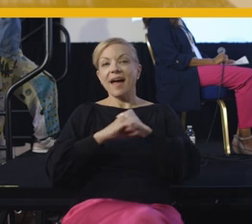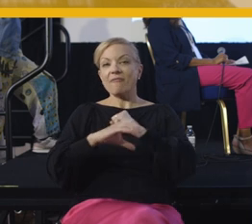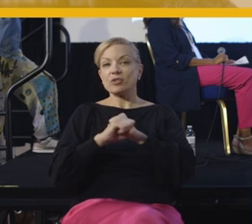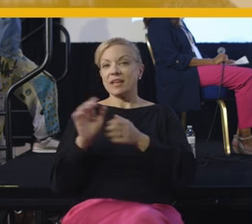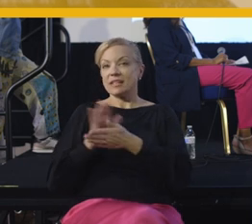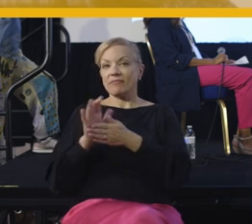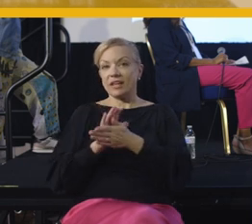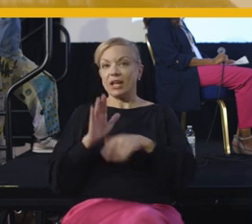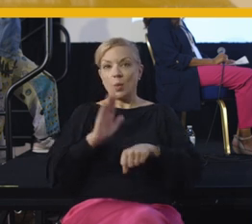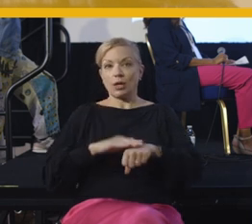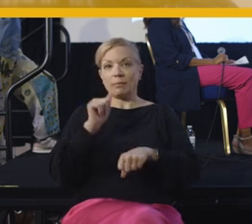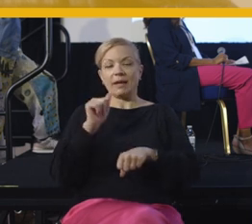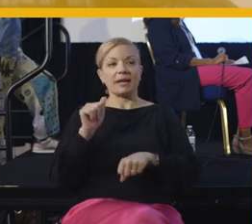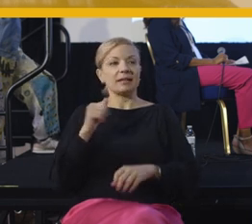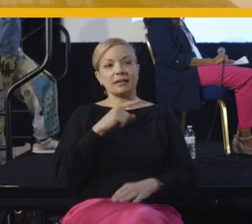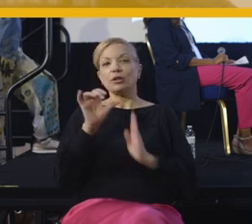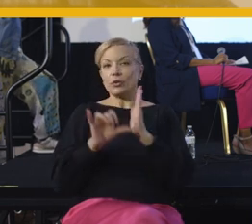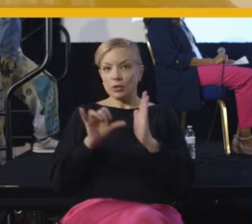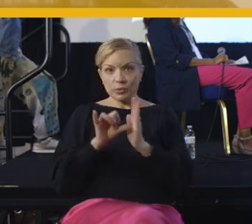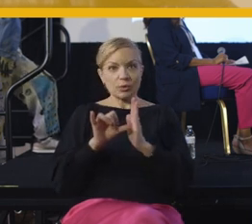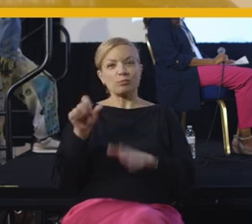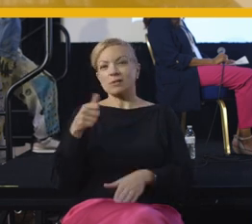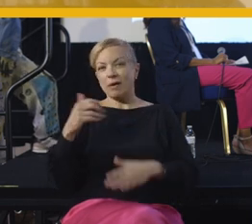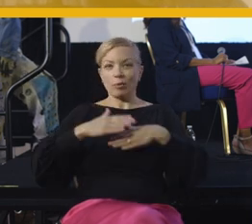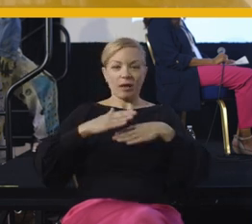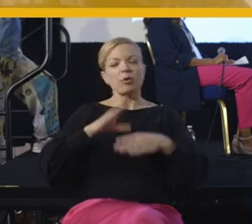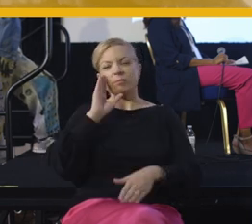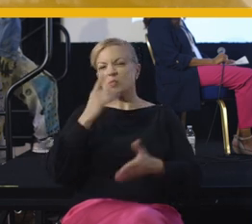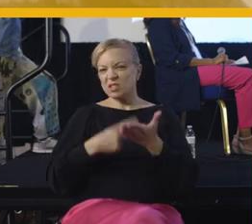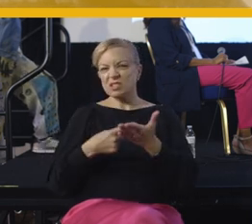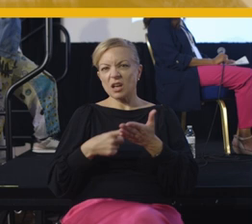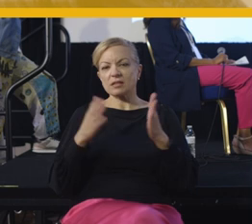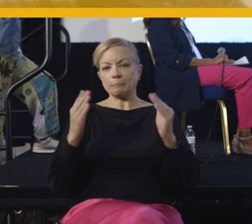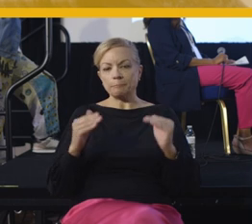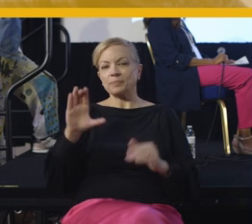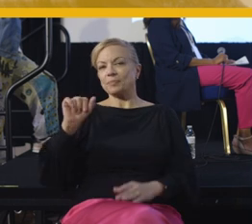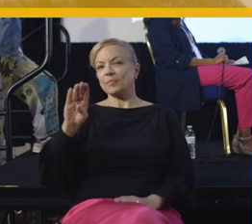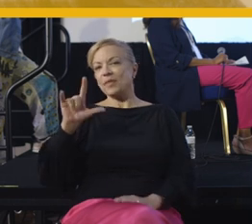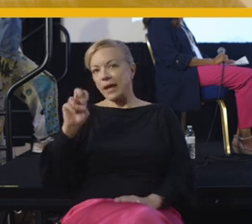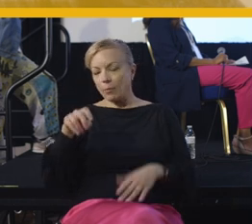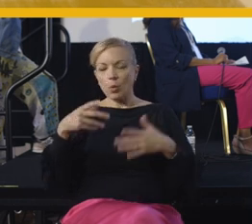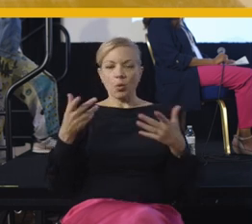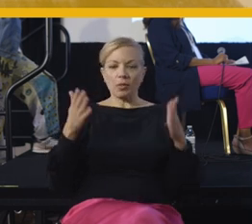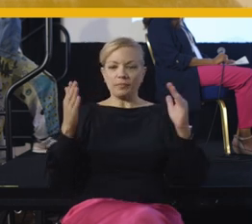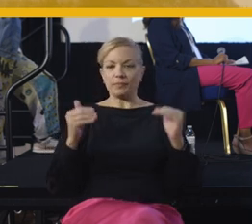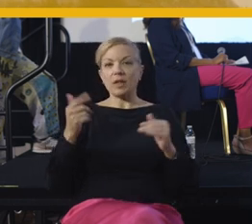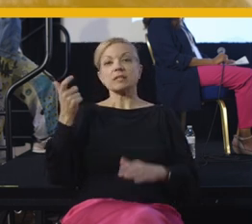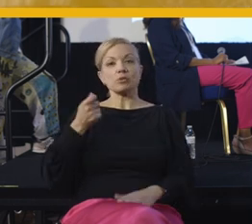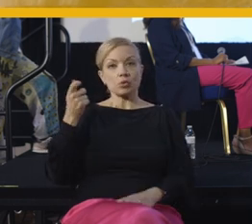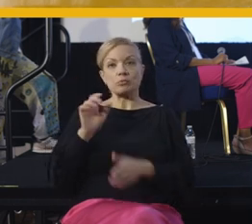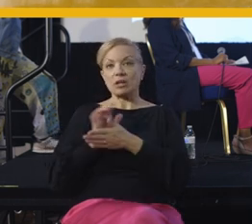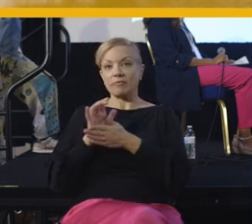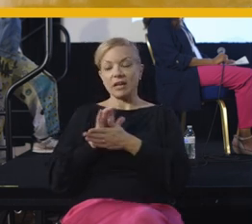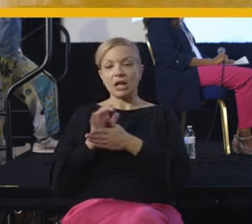video on demand, AVOD, YouTube is included there. We're going to talk a little bit about that. And then cable, of course, subscription video